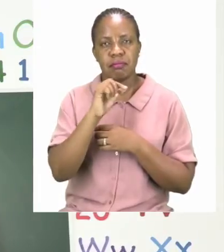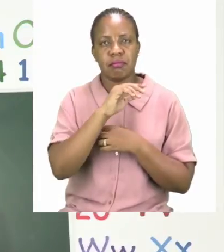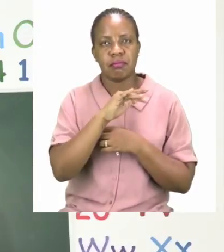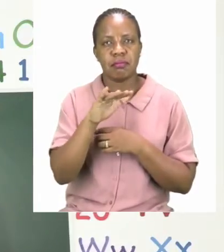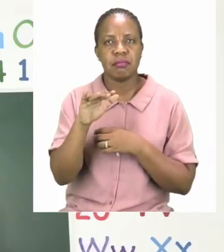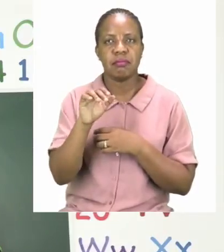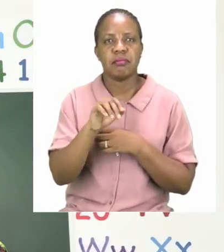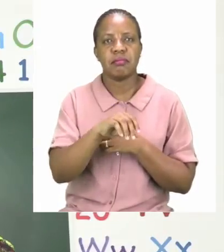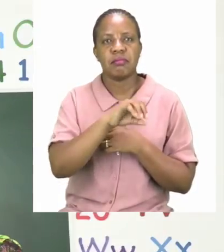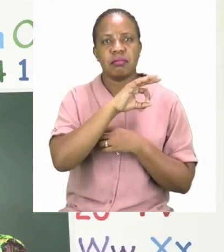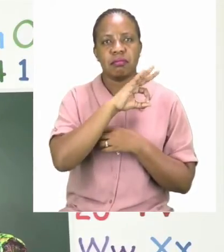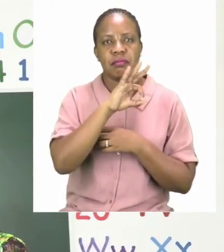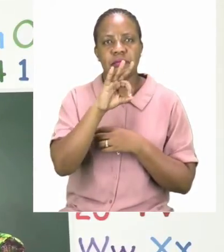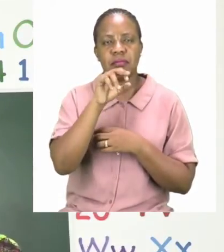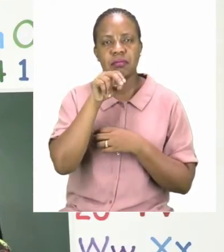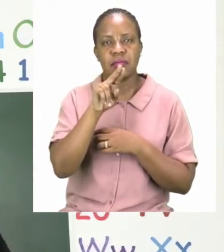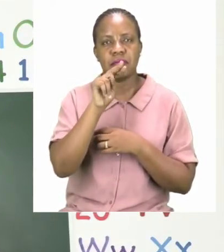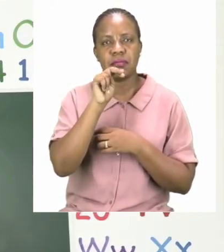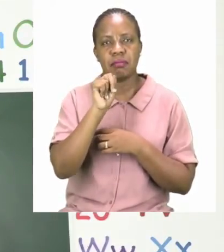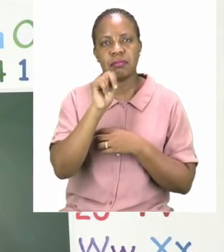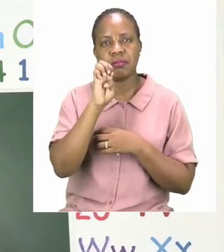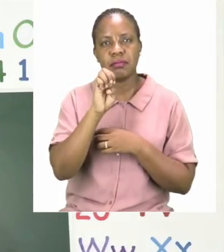and it now reads as